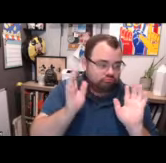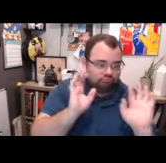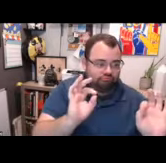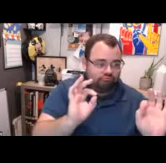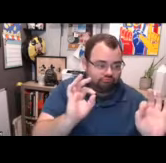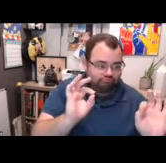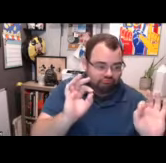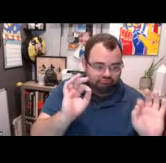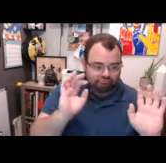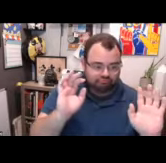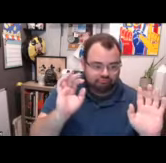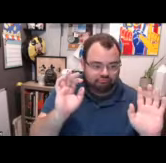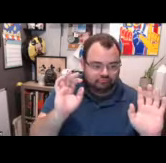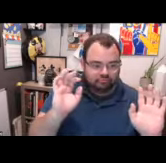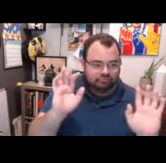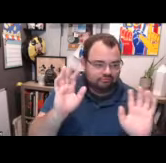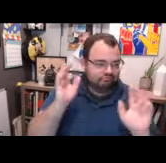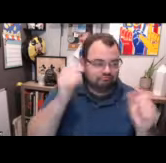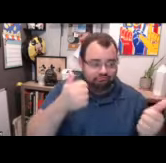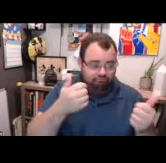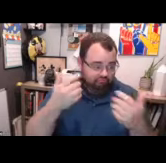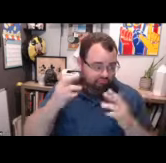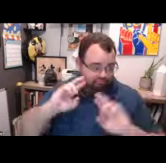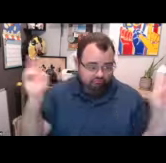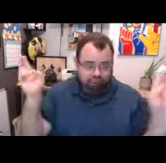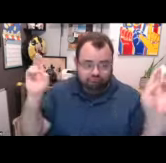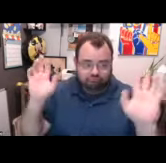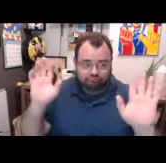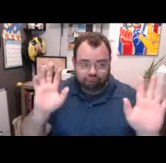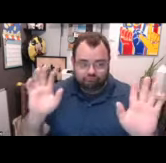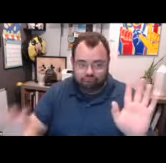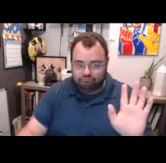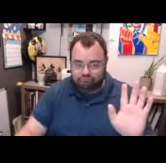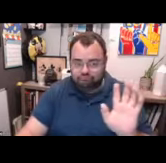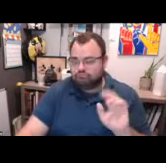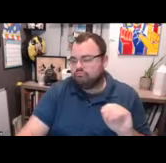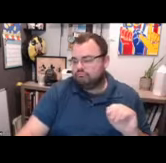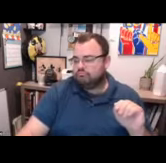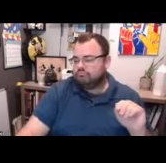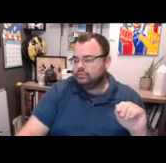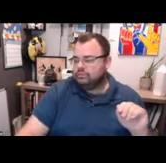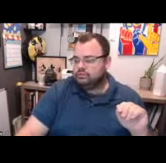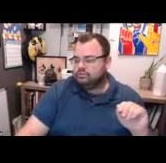surgery. So if you're squeamish, are you ready?